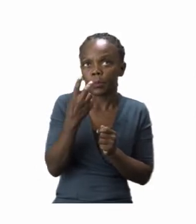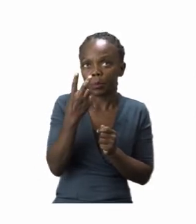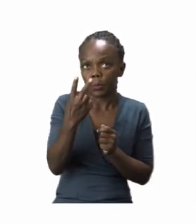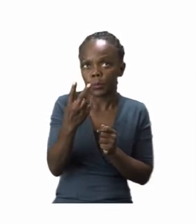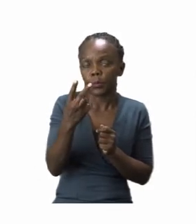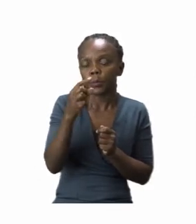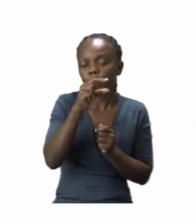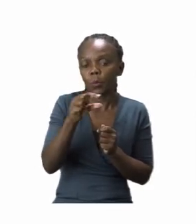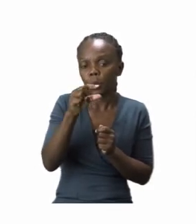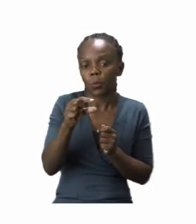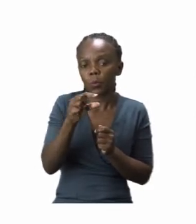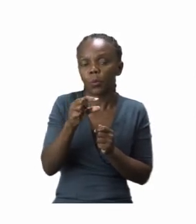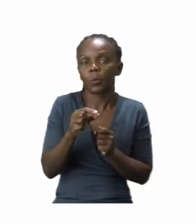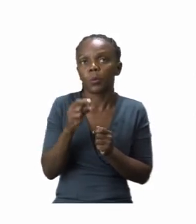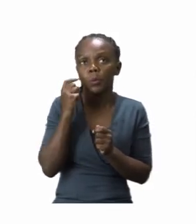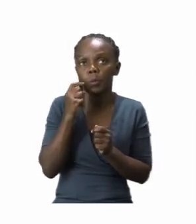house.